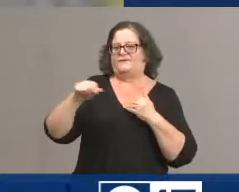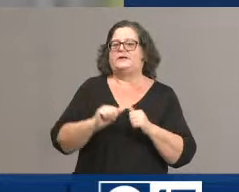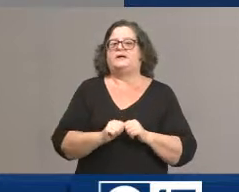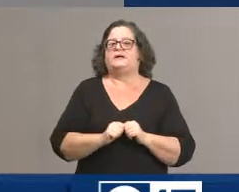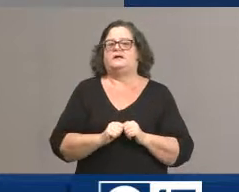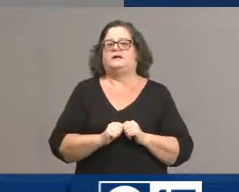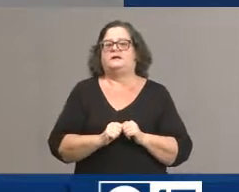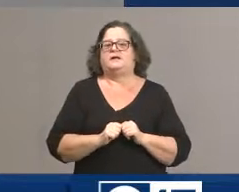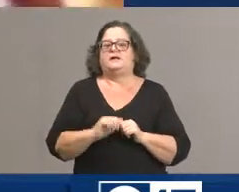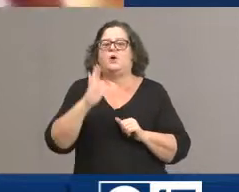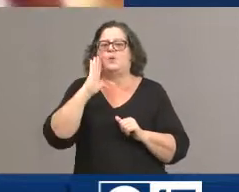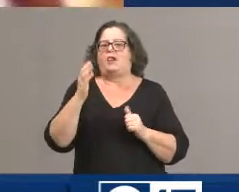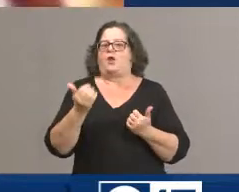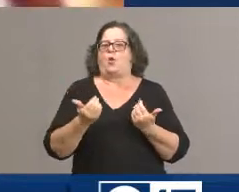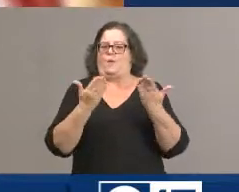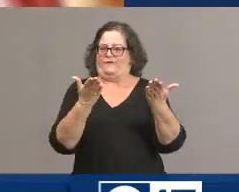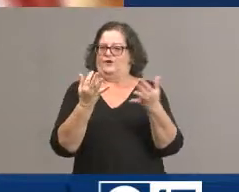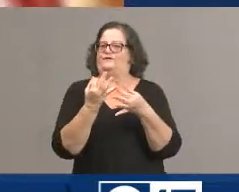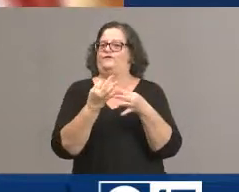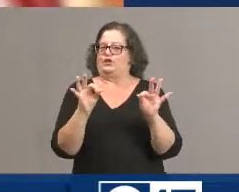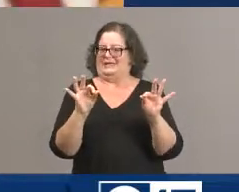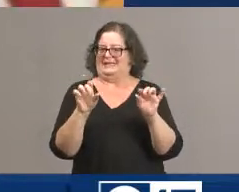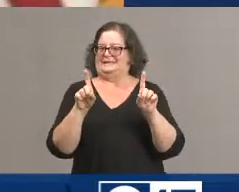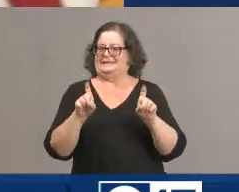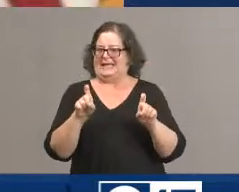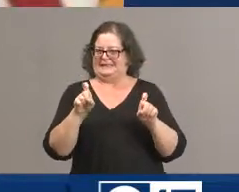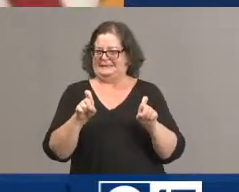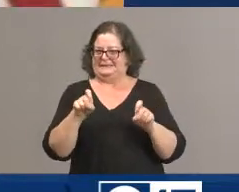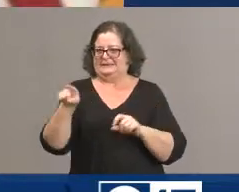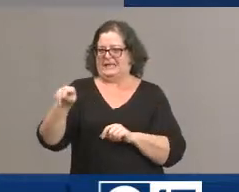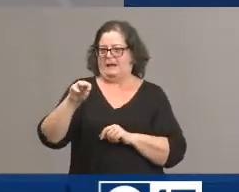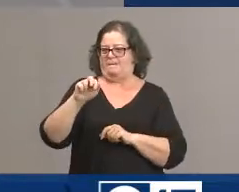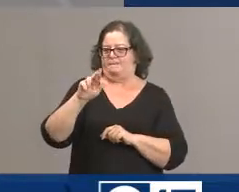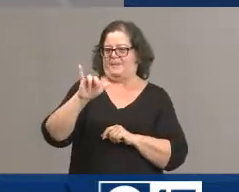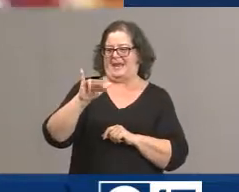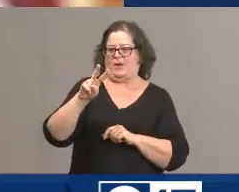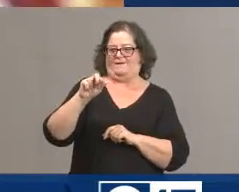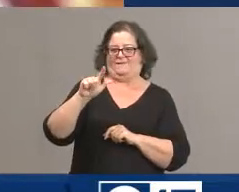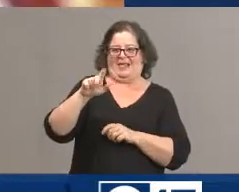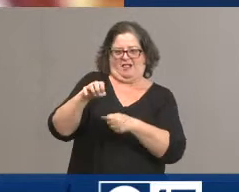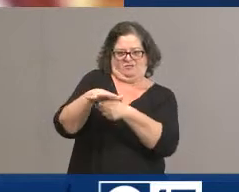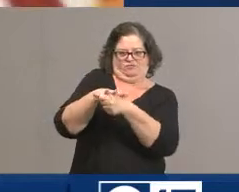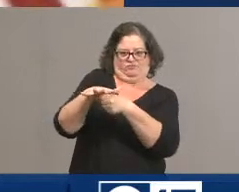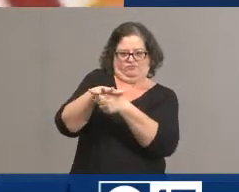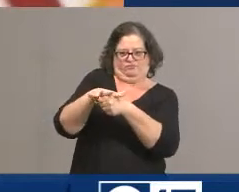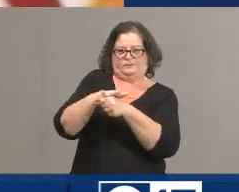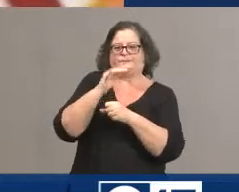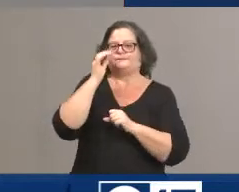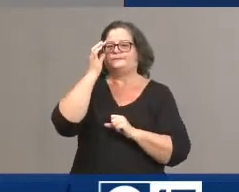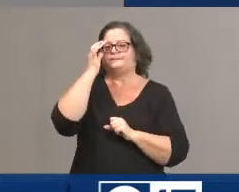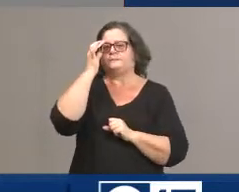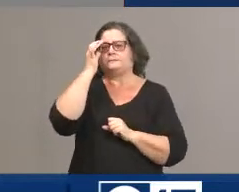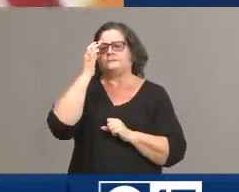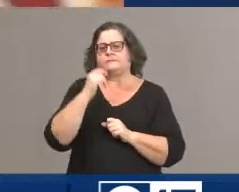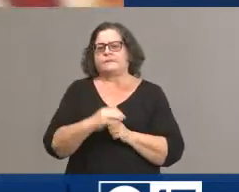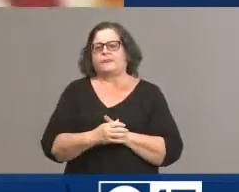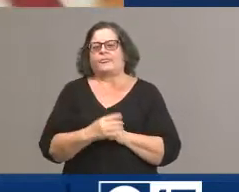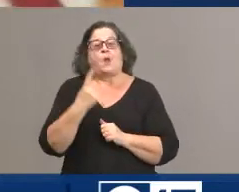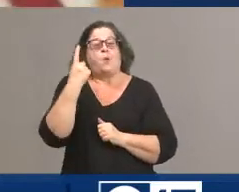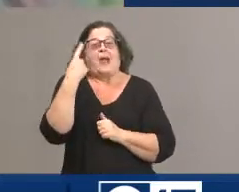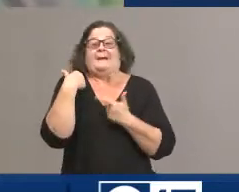forward. And then one of the biggest asks that we have, this is kind of a call to action for those that have